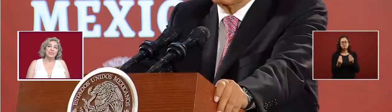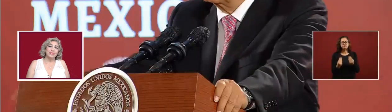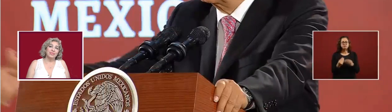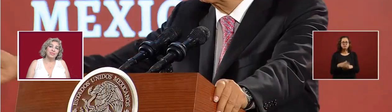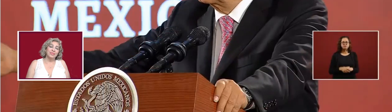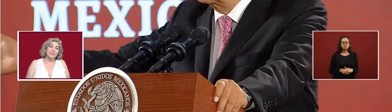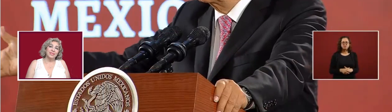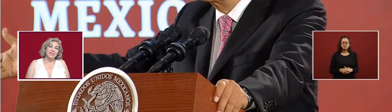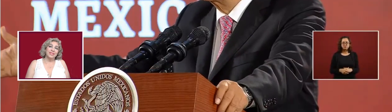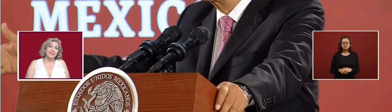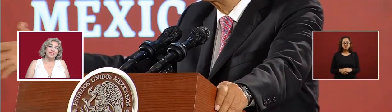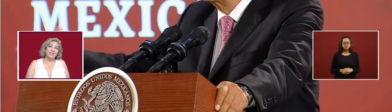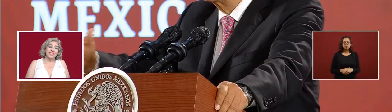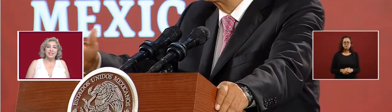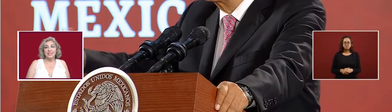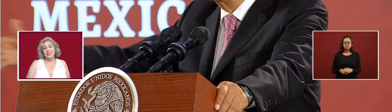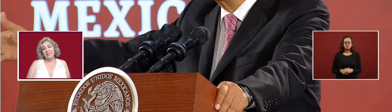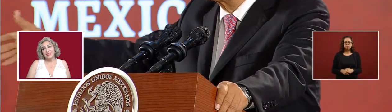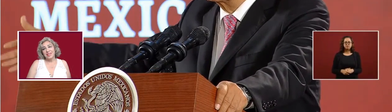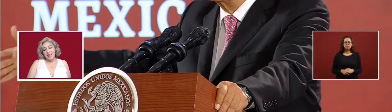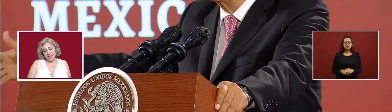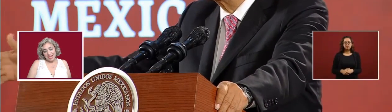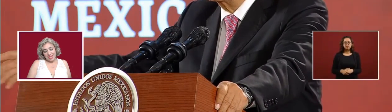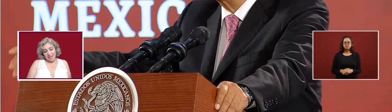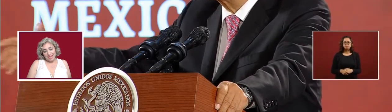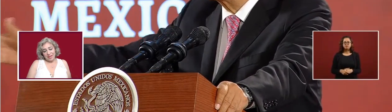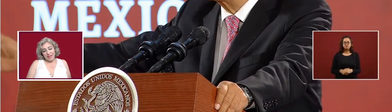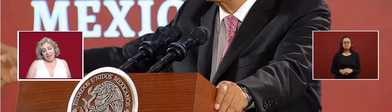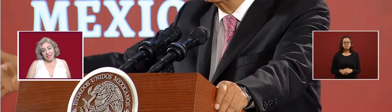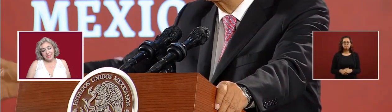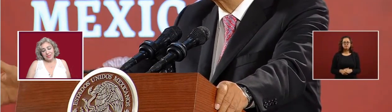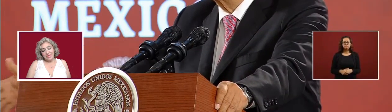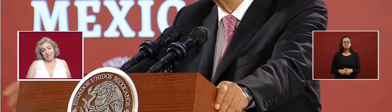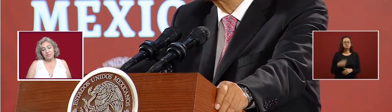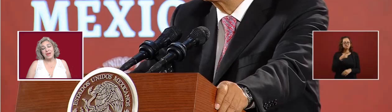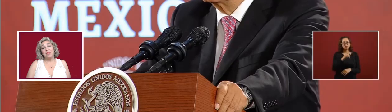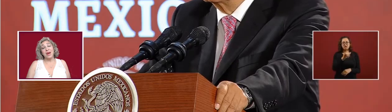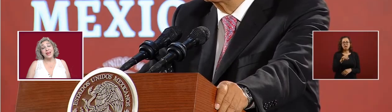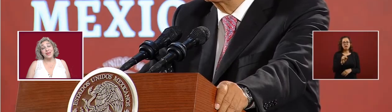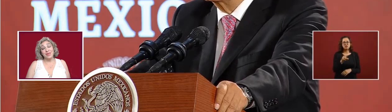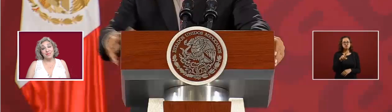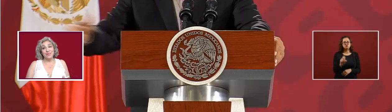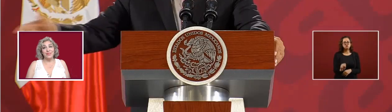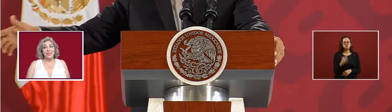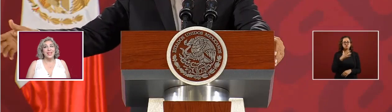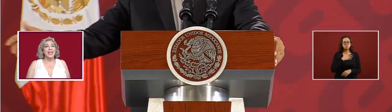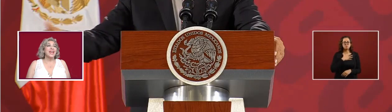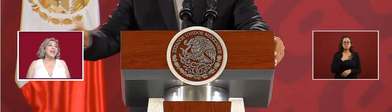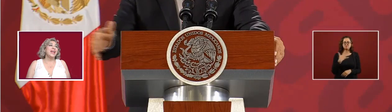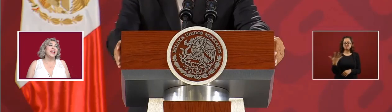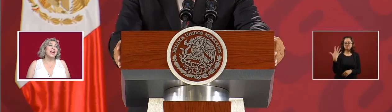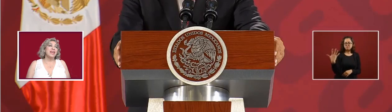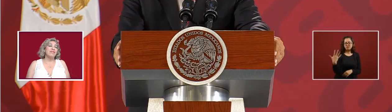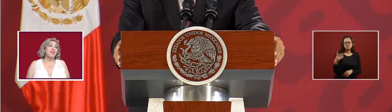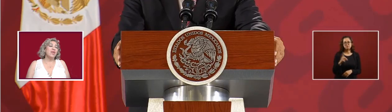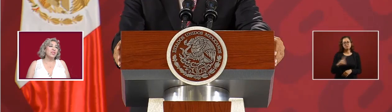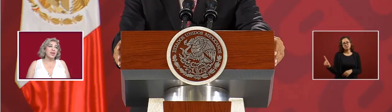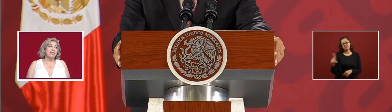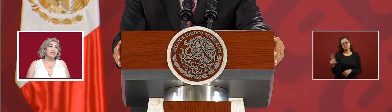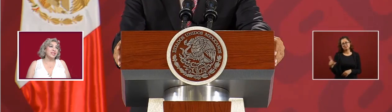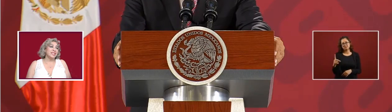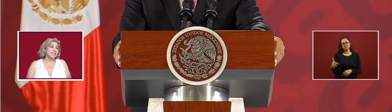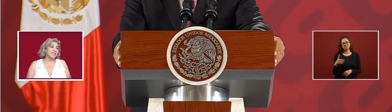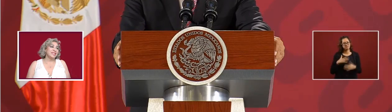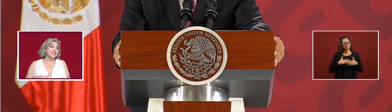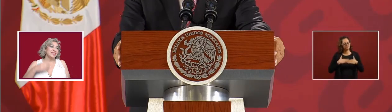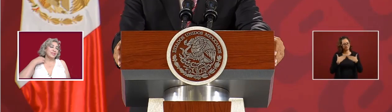Jesus is my right arm. And I have all the